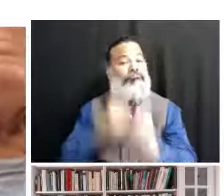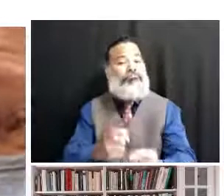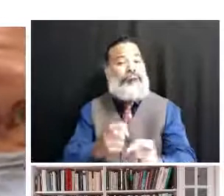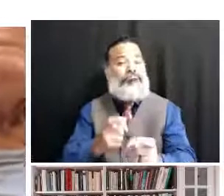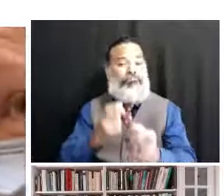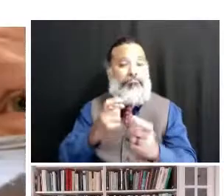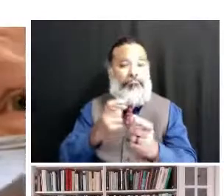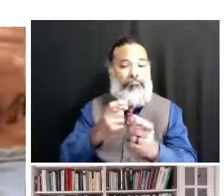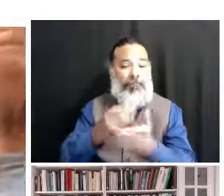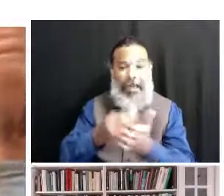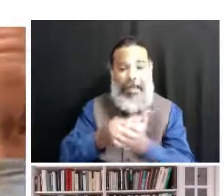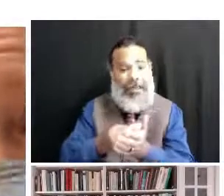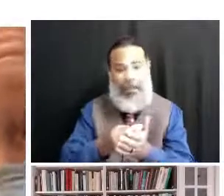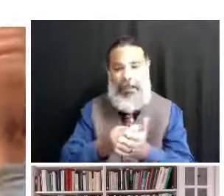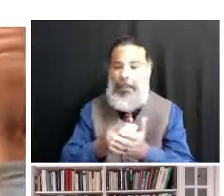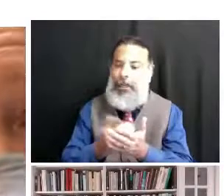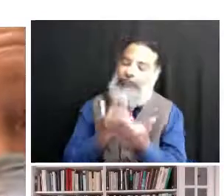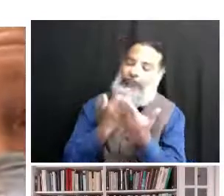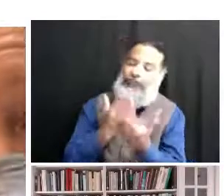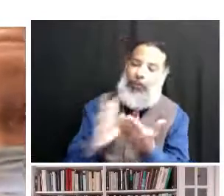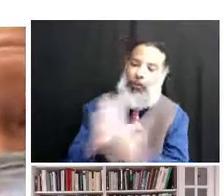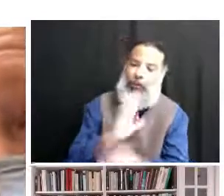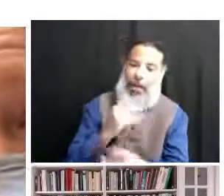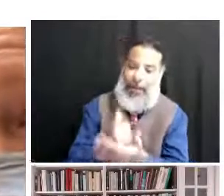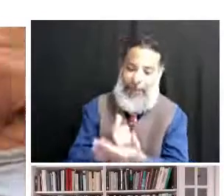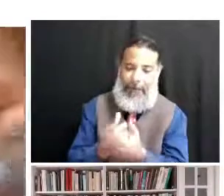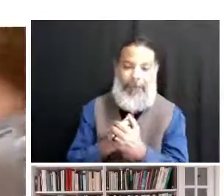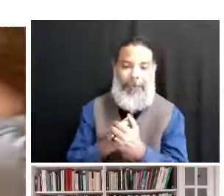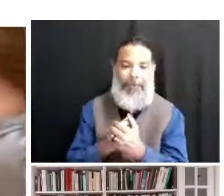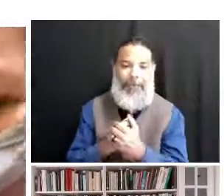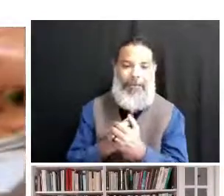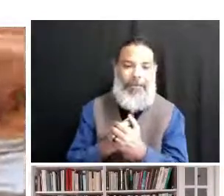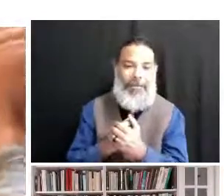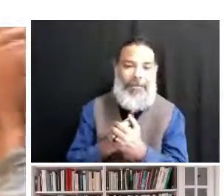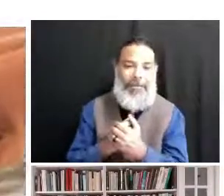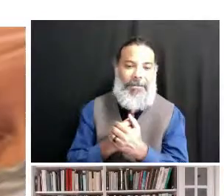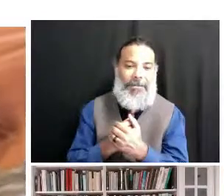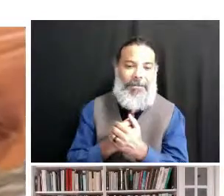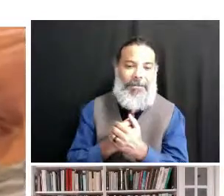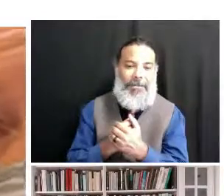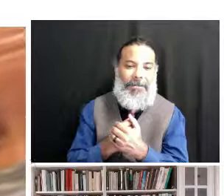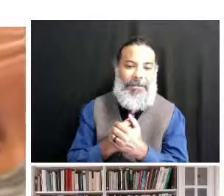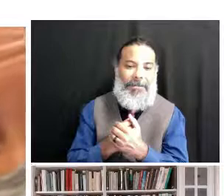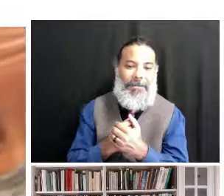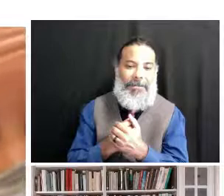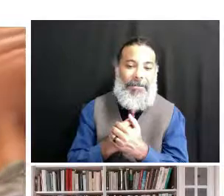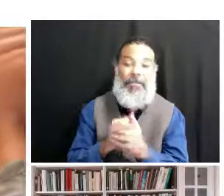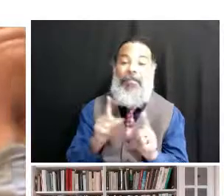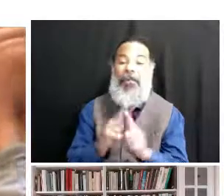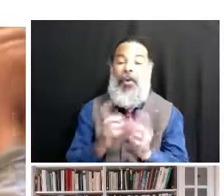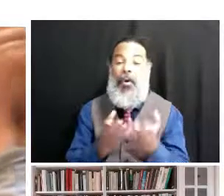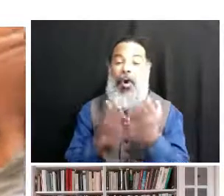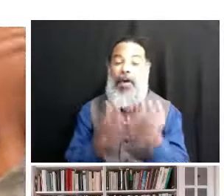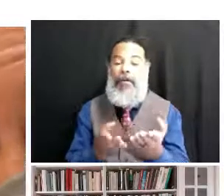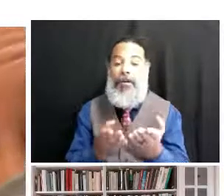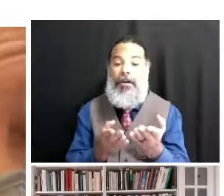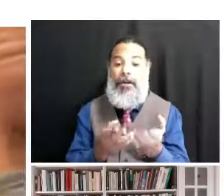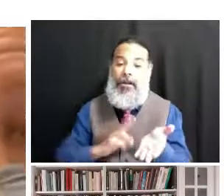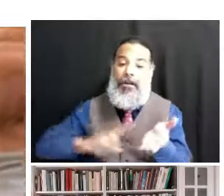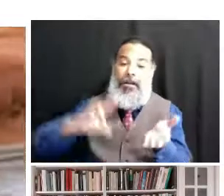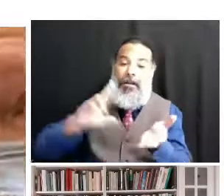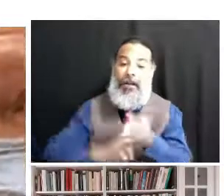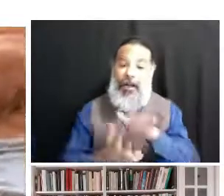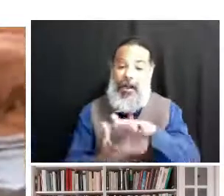light, we would really appreciate your help. And we're offering a signed